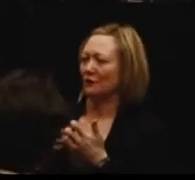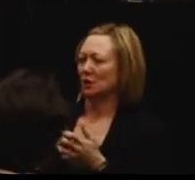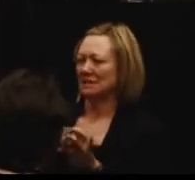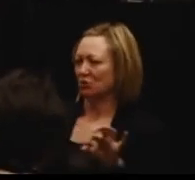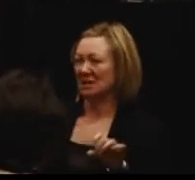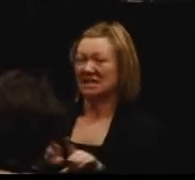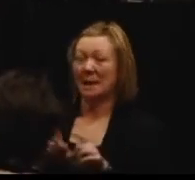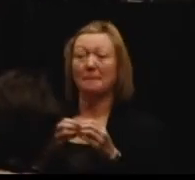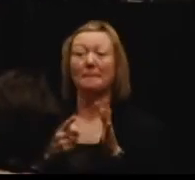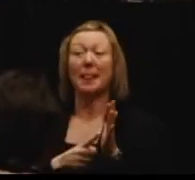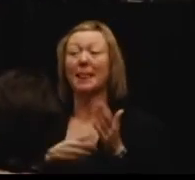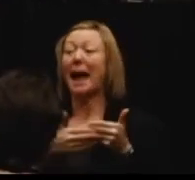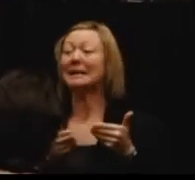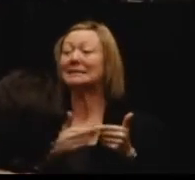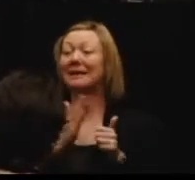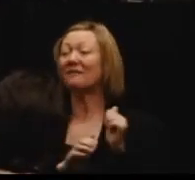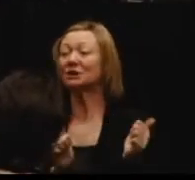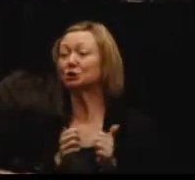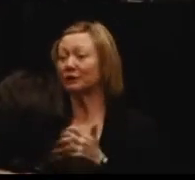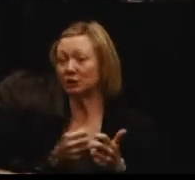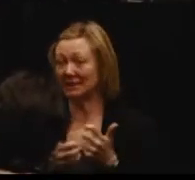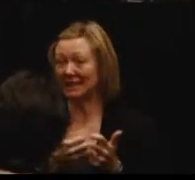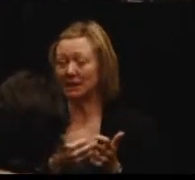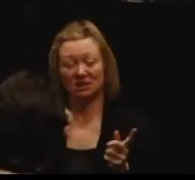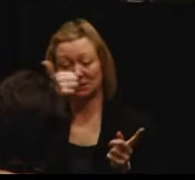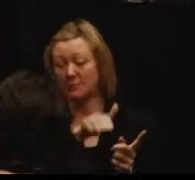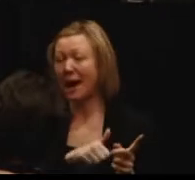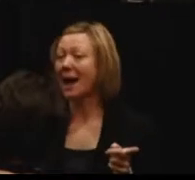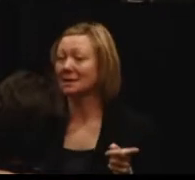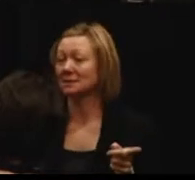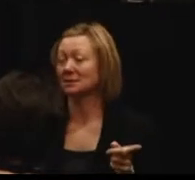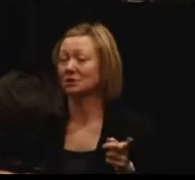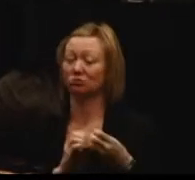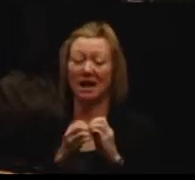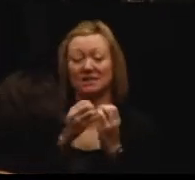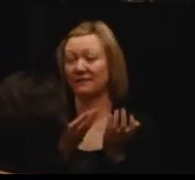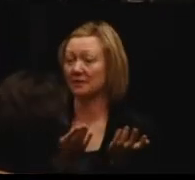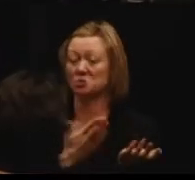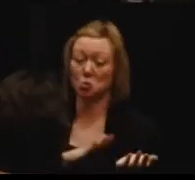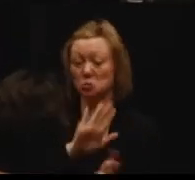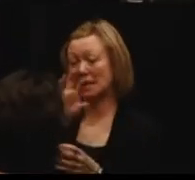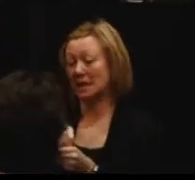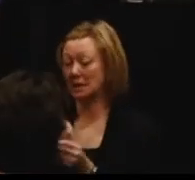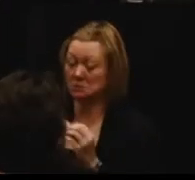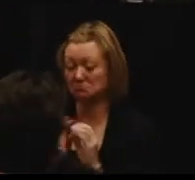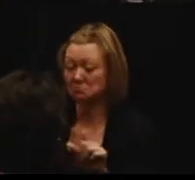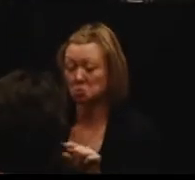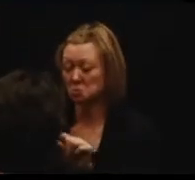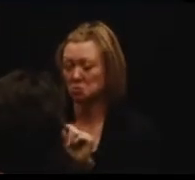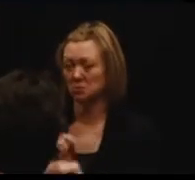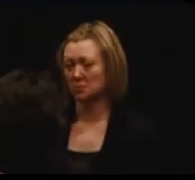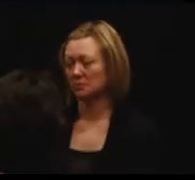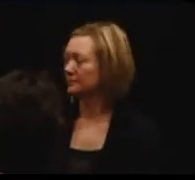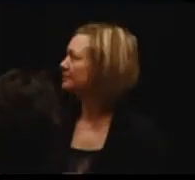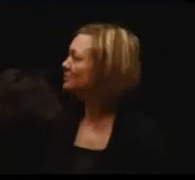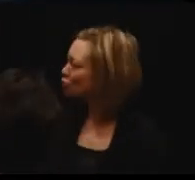either. So, I mean, a lot of people just have the smarts and creativity and want to get in there and do it. So there is opportunity. Let's not forget that